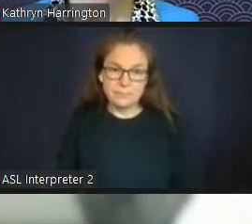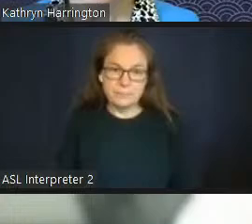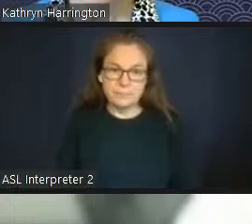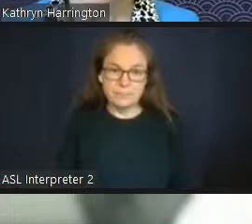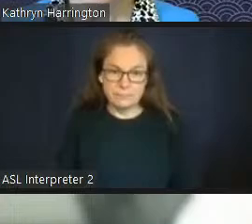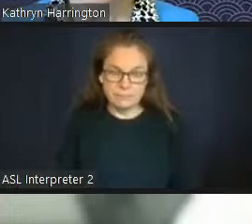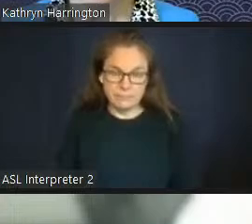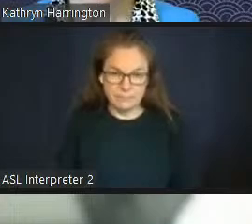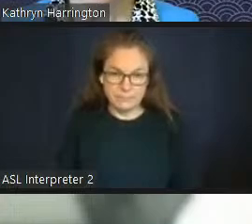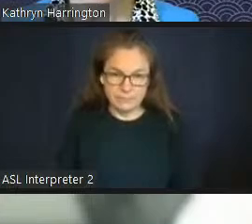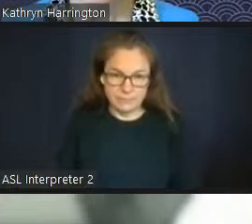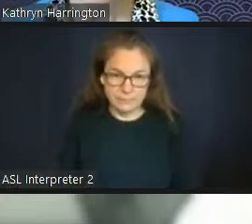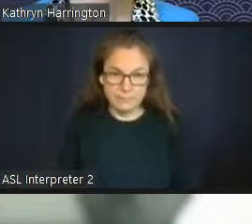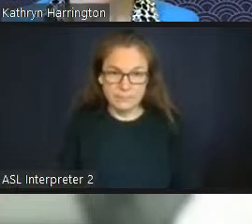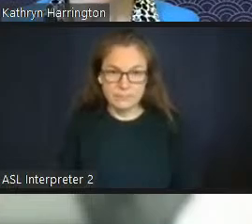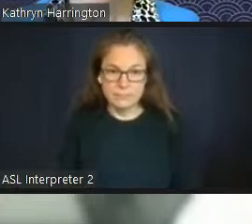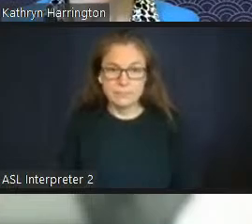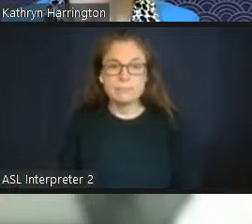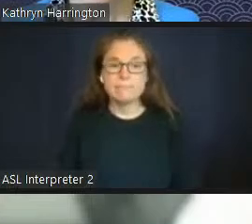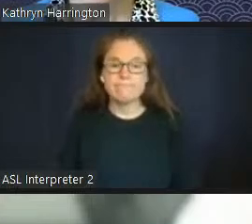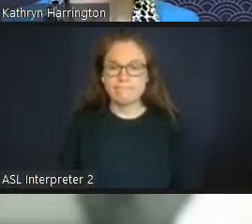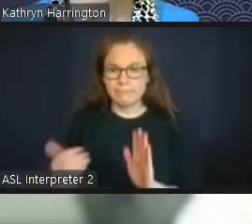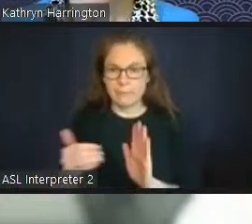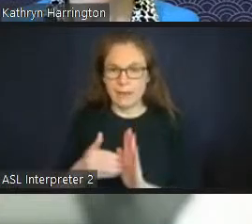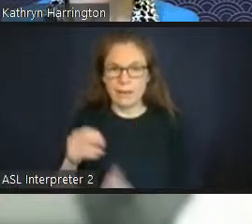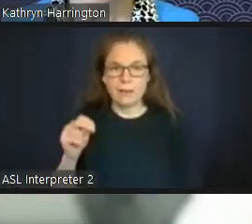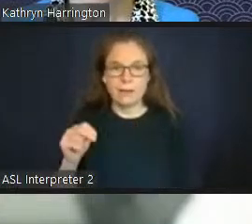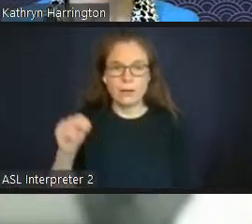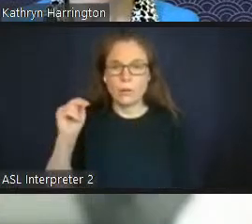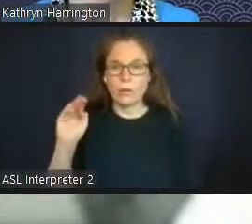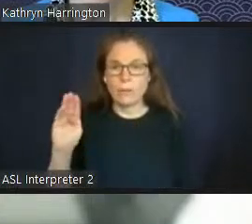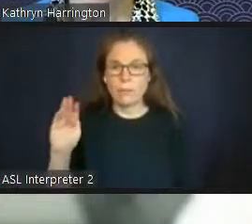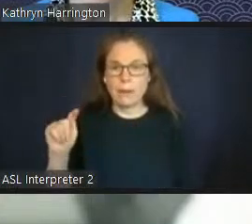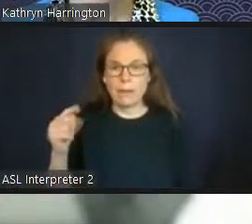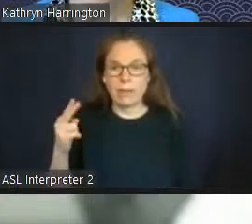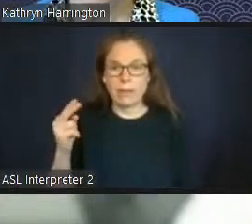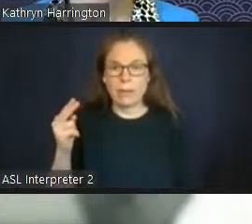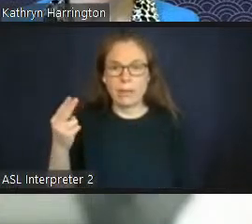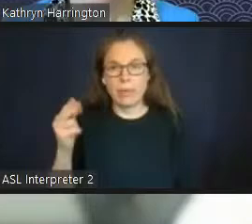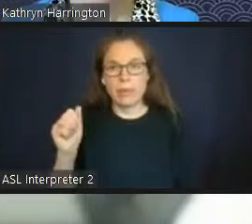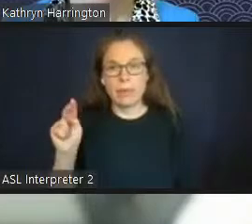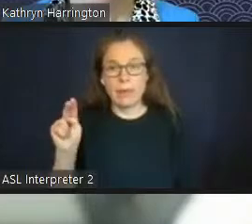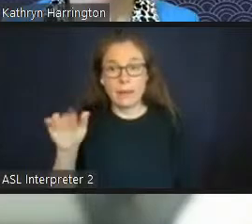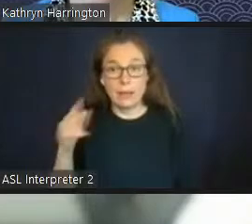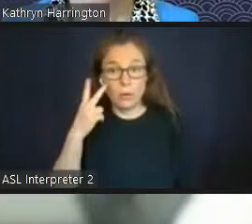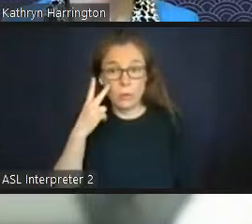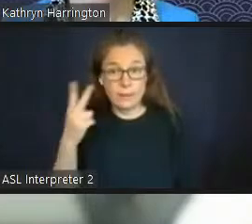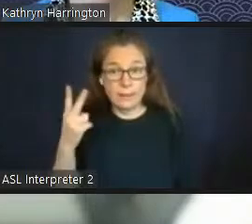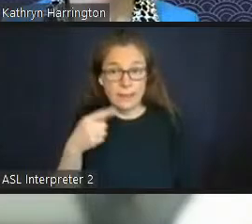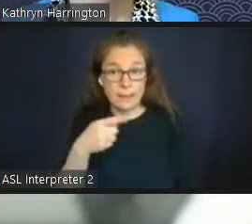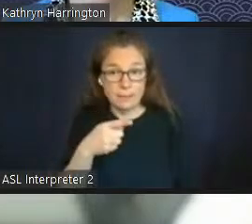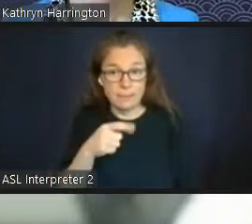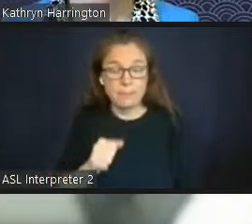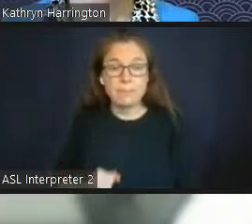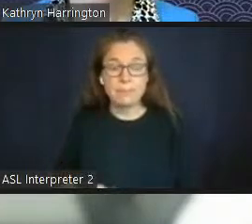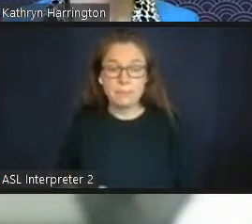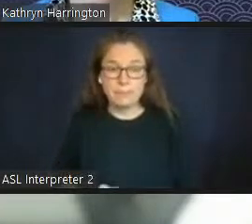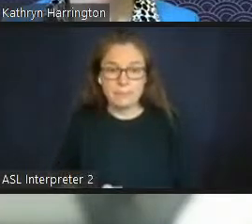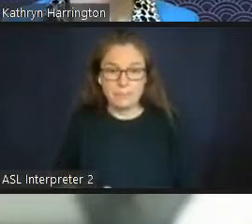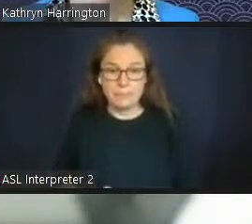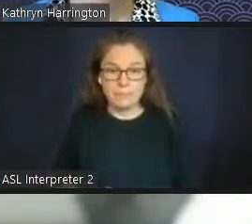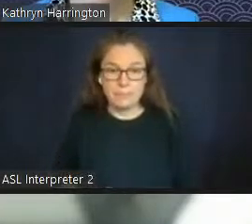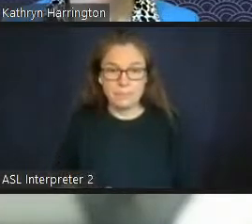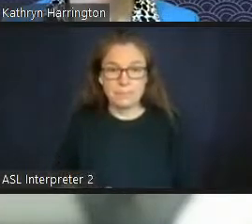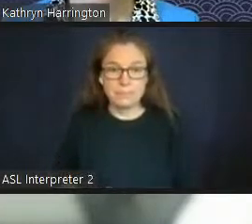So the North Bethany County Service District, if you look at the map on the left of this slide,